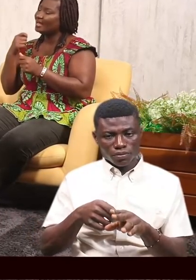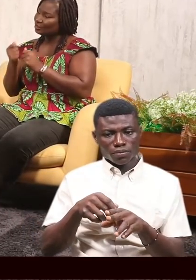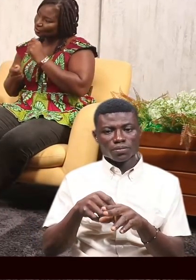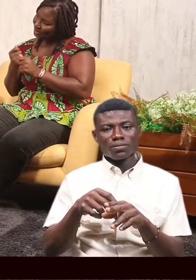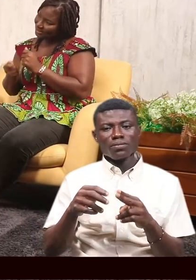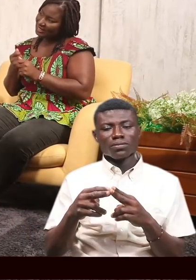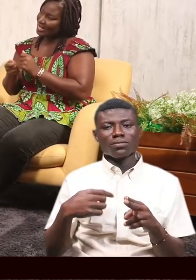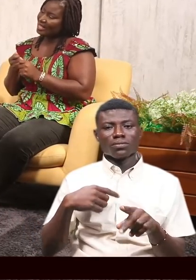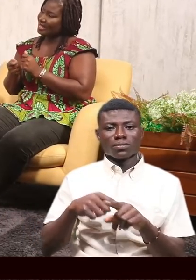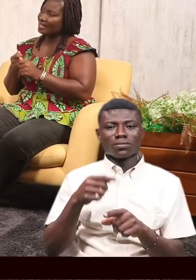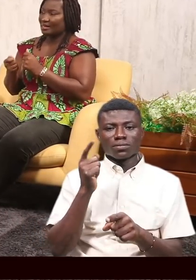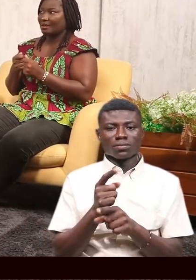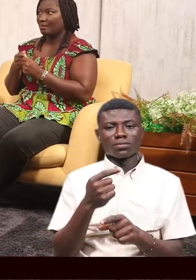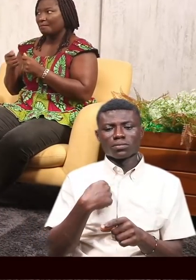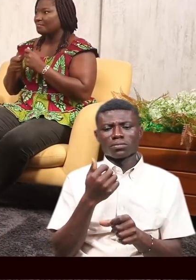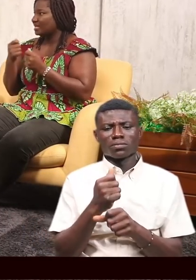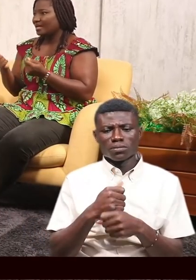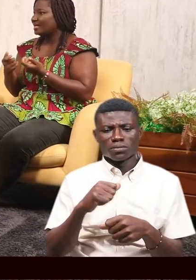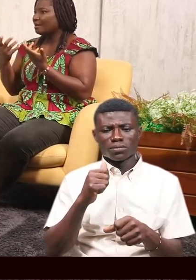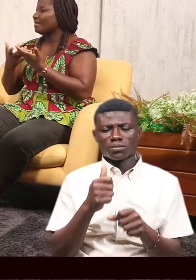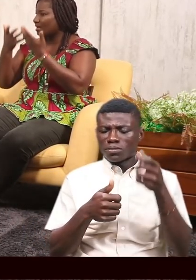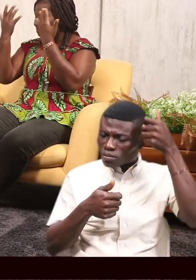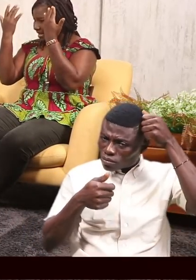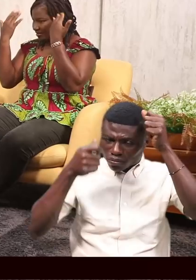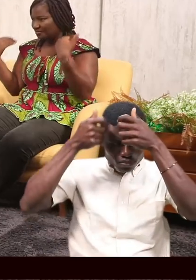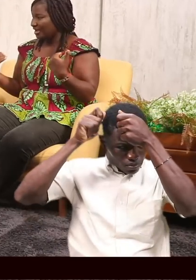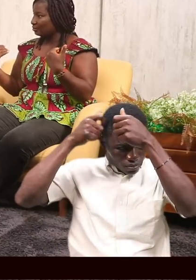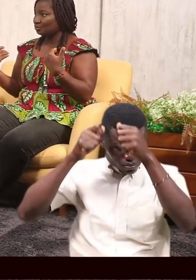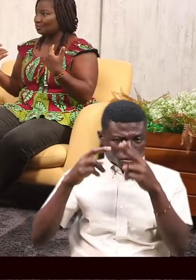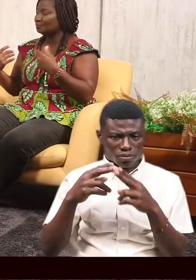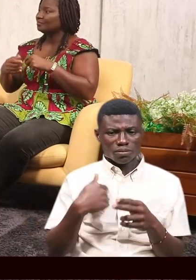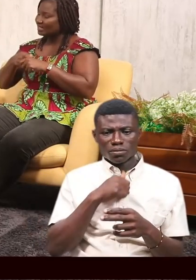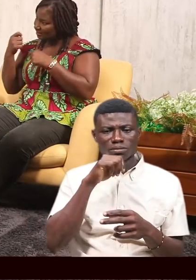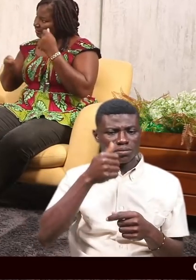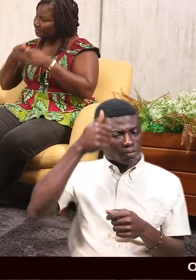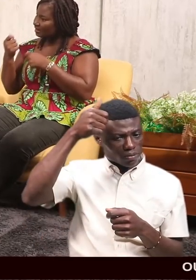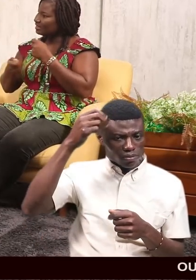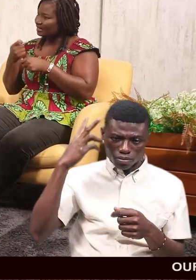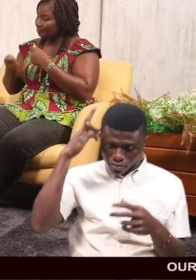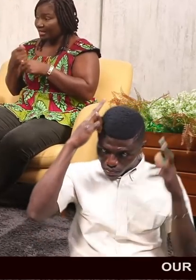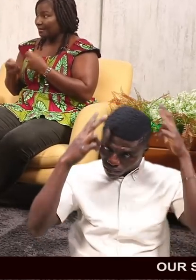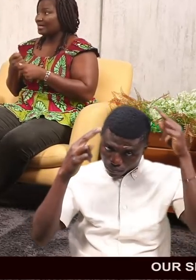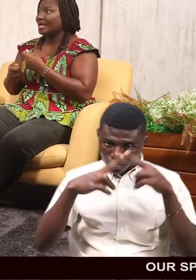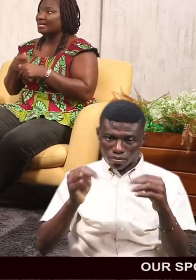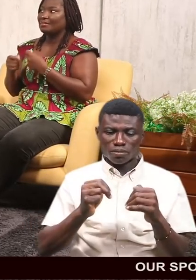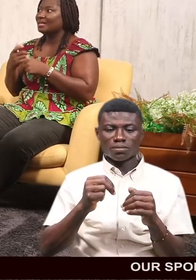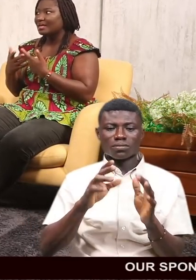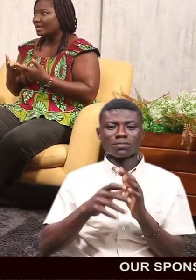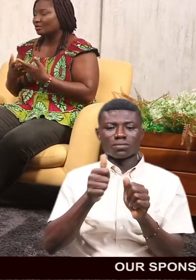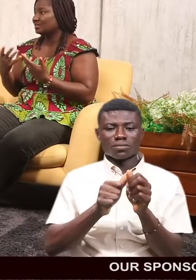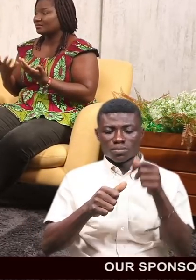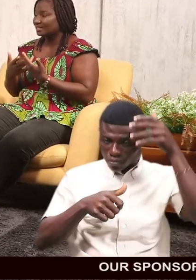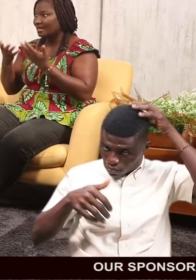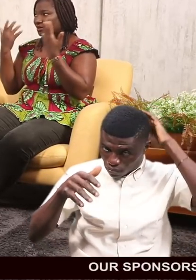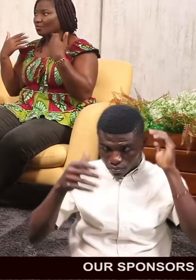de, aya twisty na na. Me ye, ye na ma intranso. And see, me, na pe me na na me ye